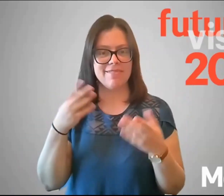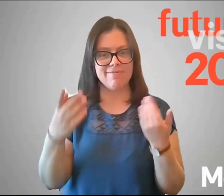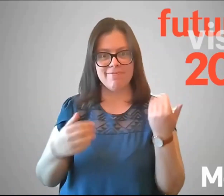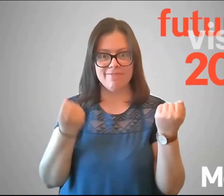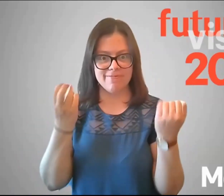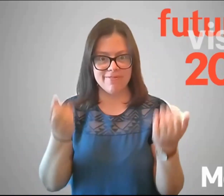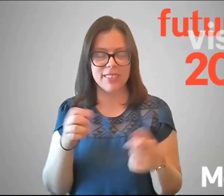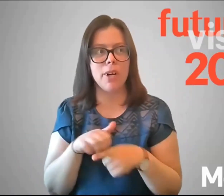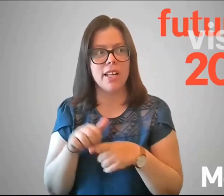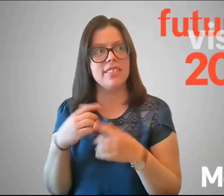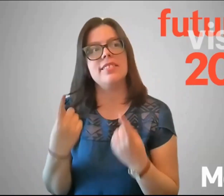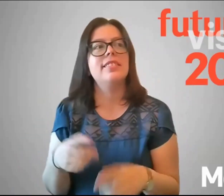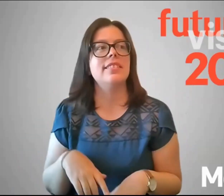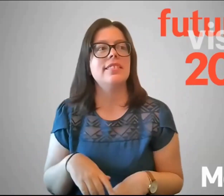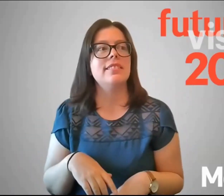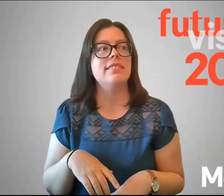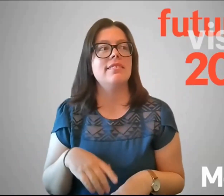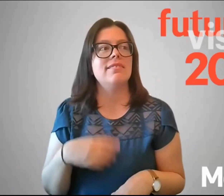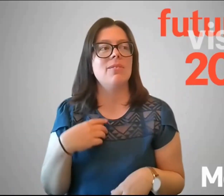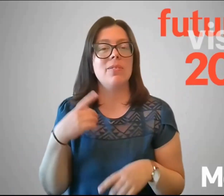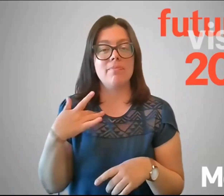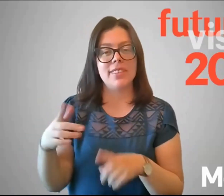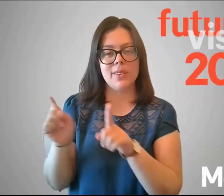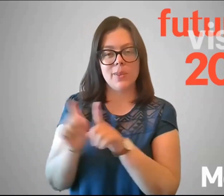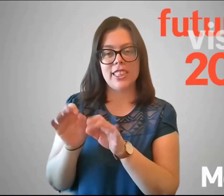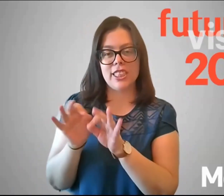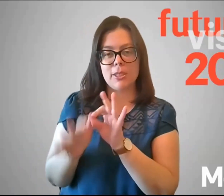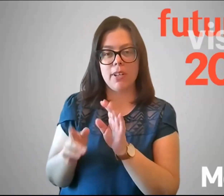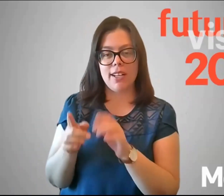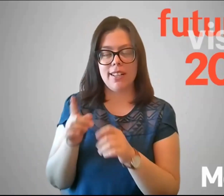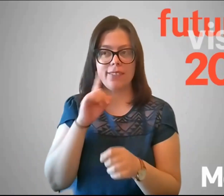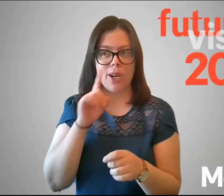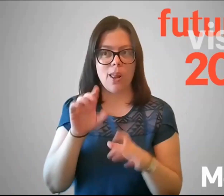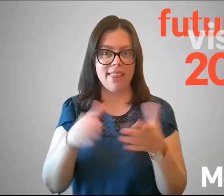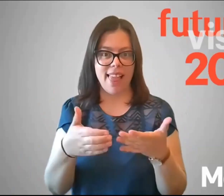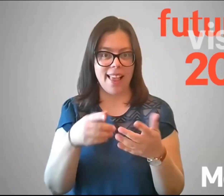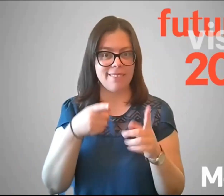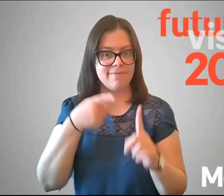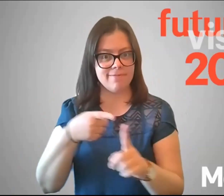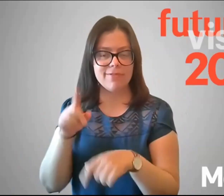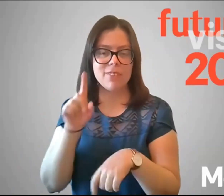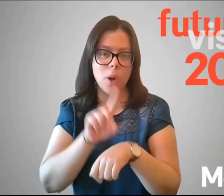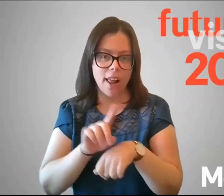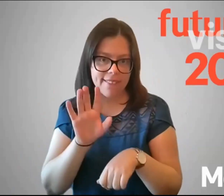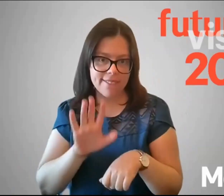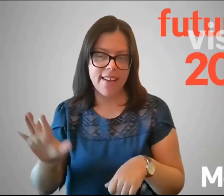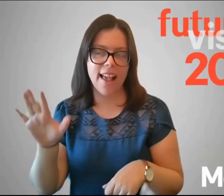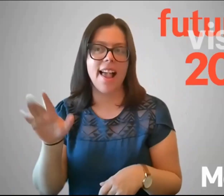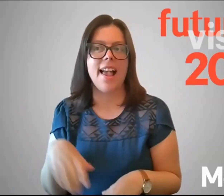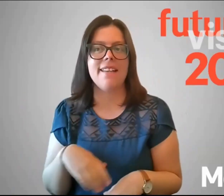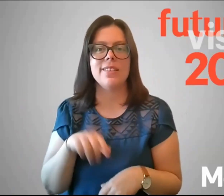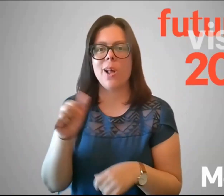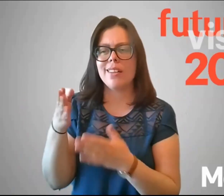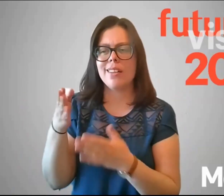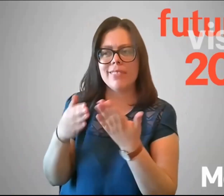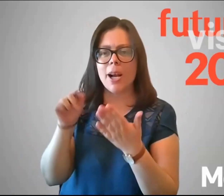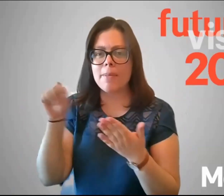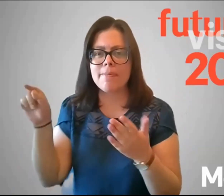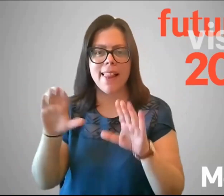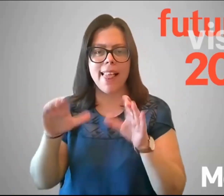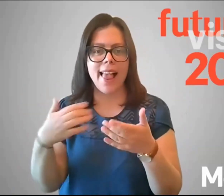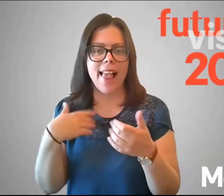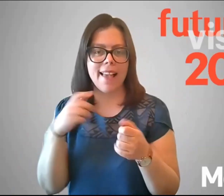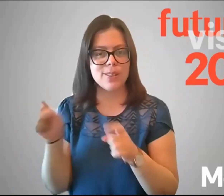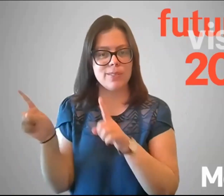classes and learning the signs to those and getting along with that. But at the same time, I had different interpreters for